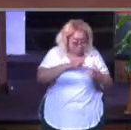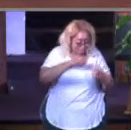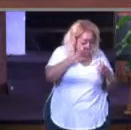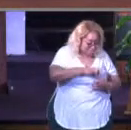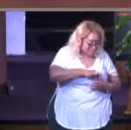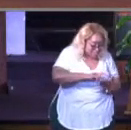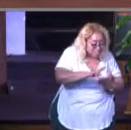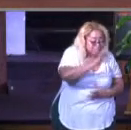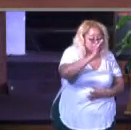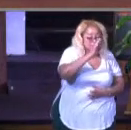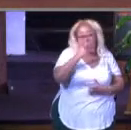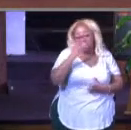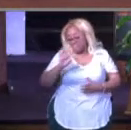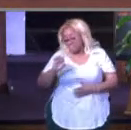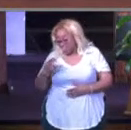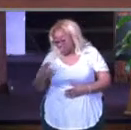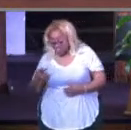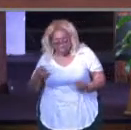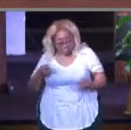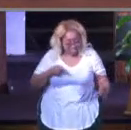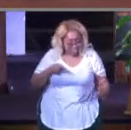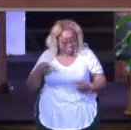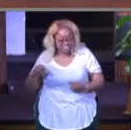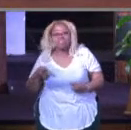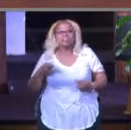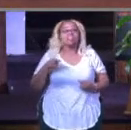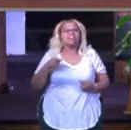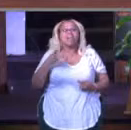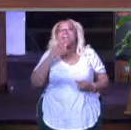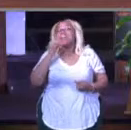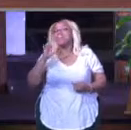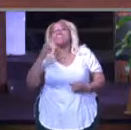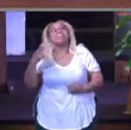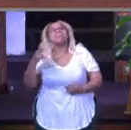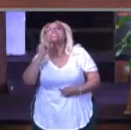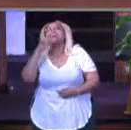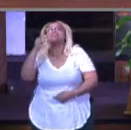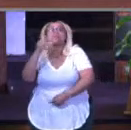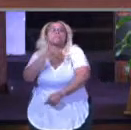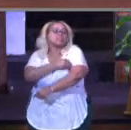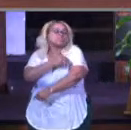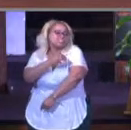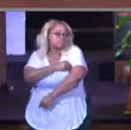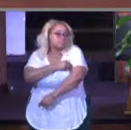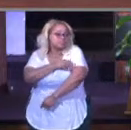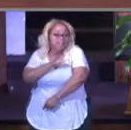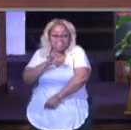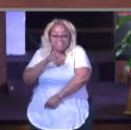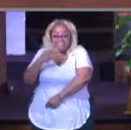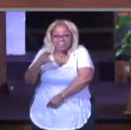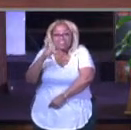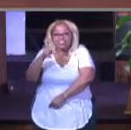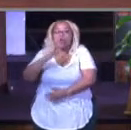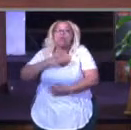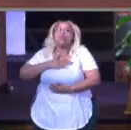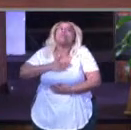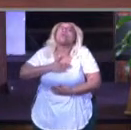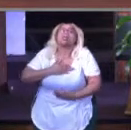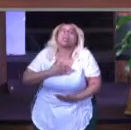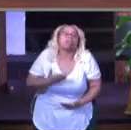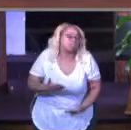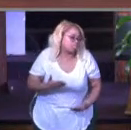spirit and my flesh. And your flesh are not your muscles. Your flesh is your